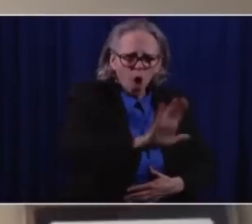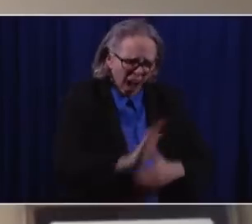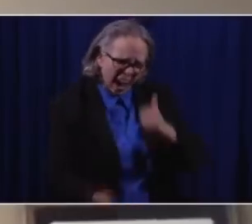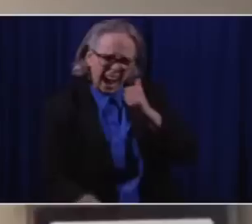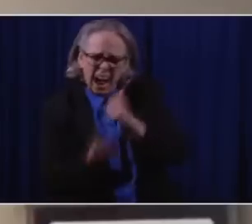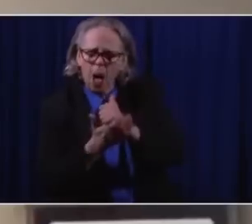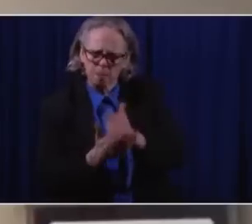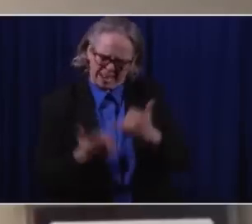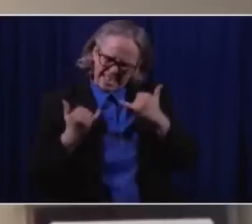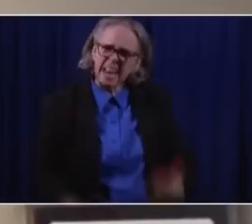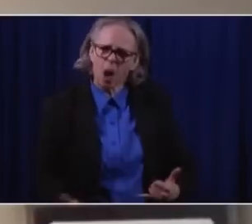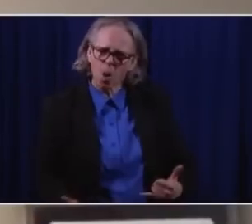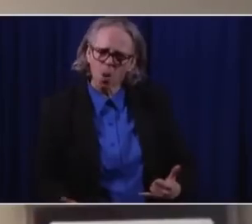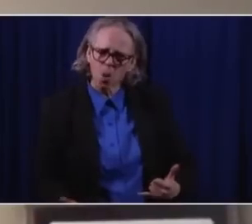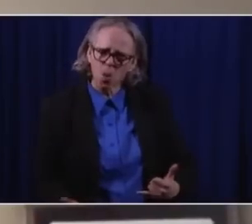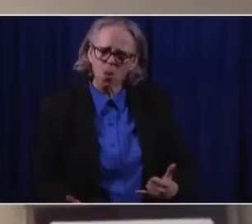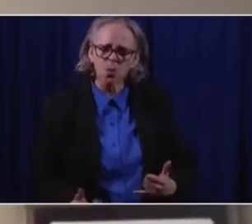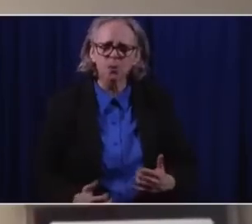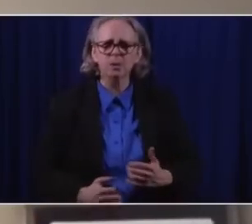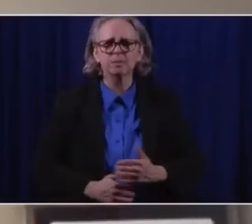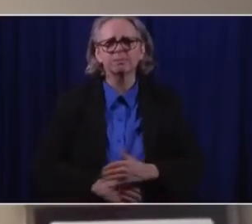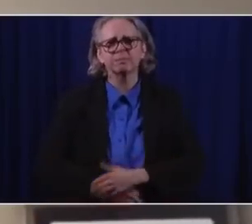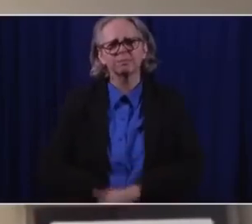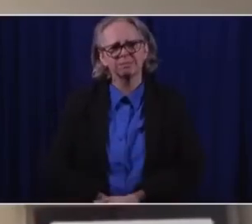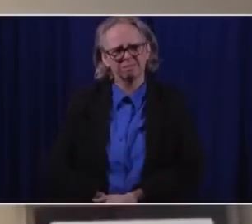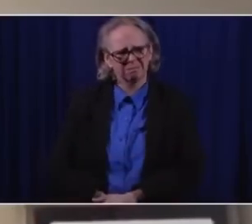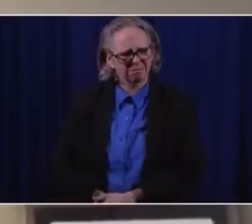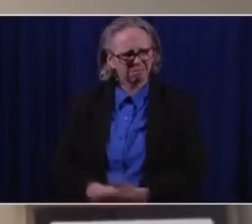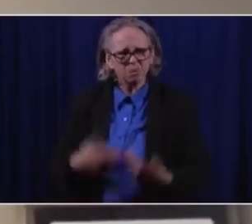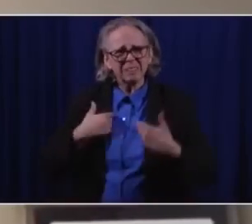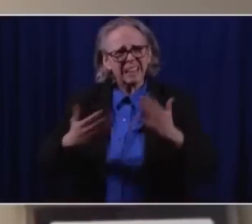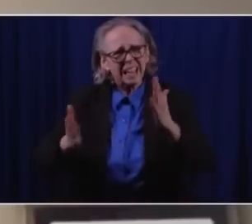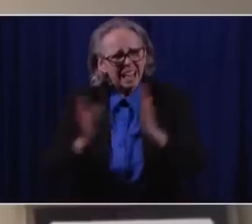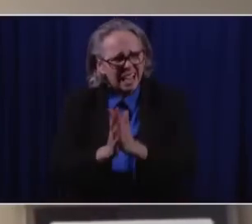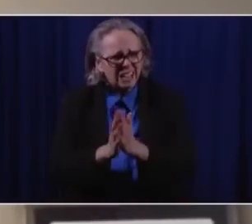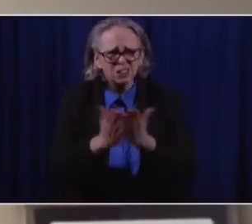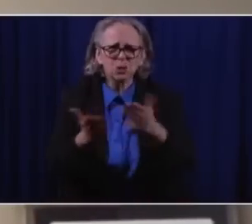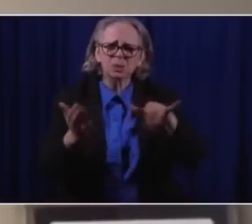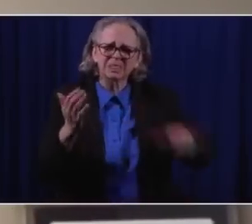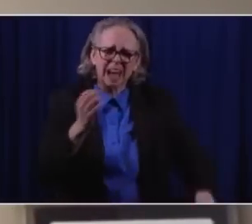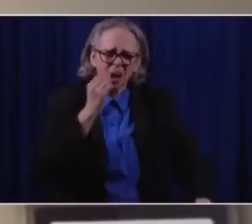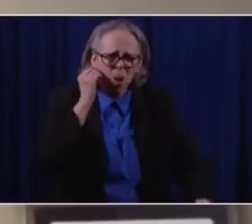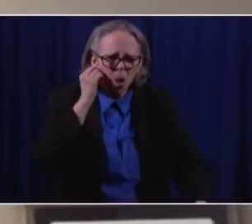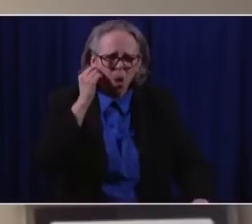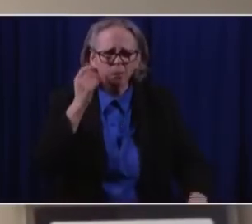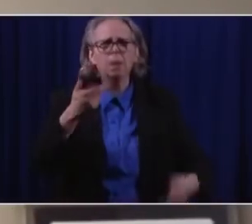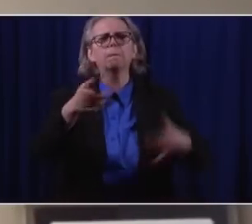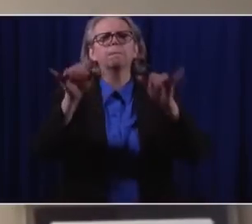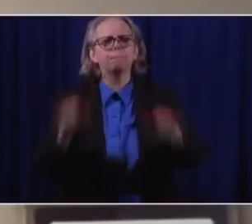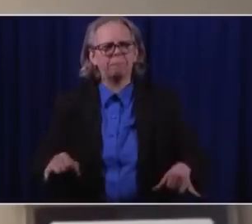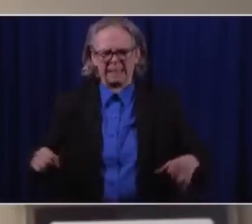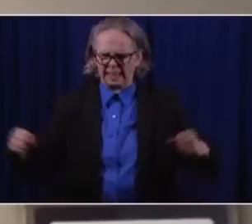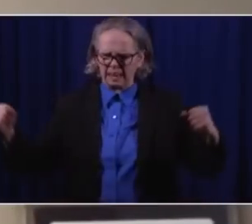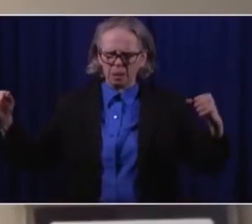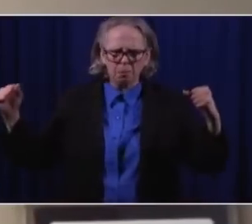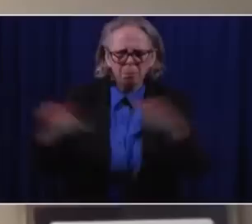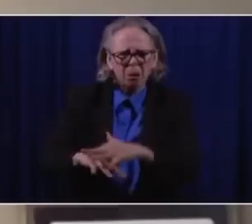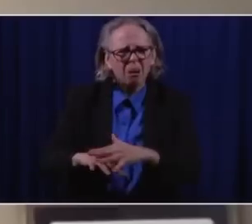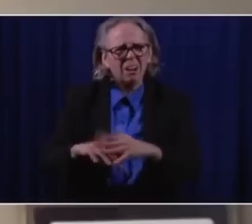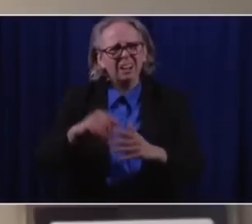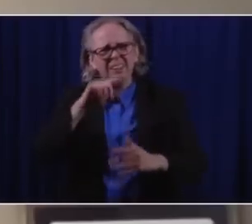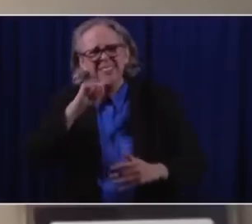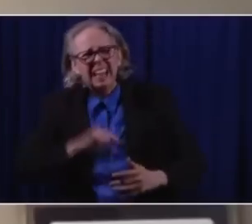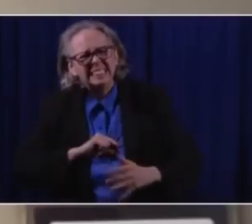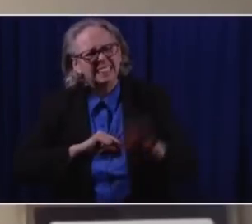that everything that we talk about in terms of staying home, don't gather for Thanksgiving, all of those things are so